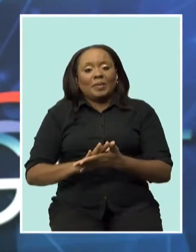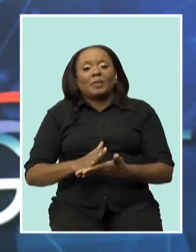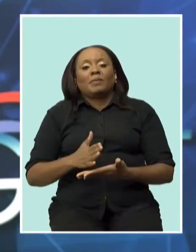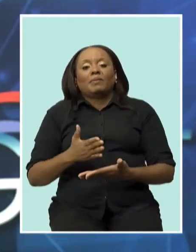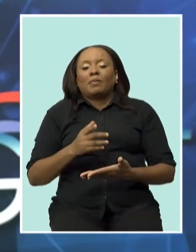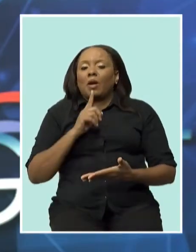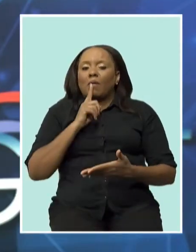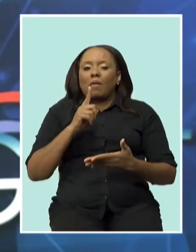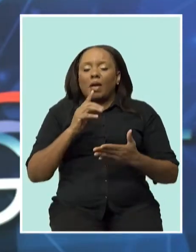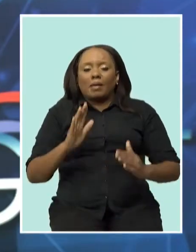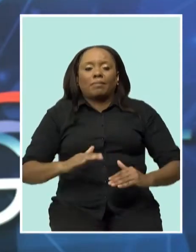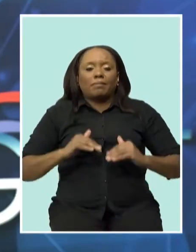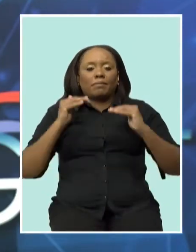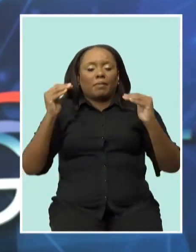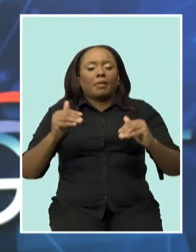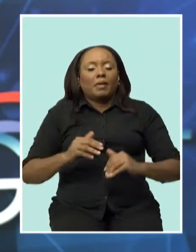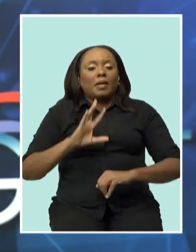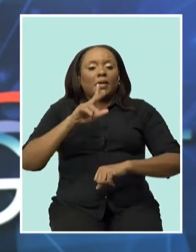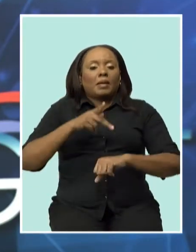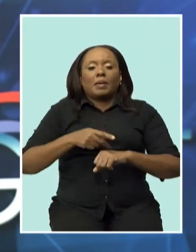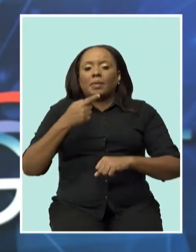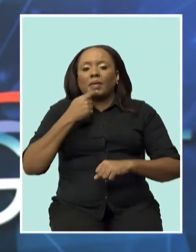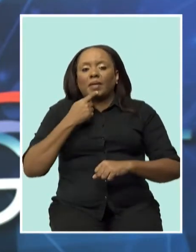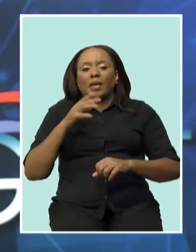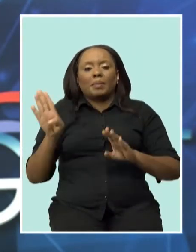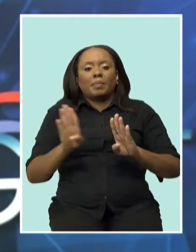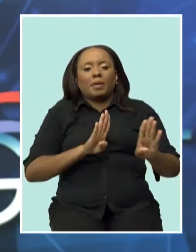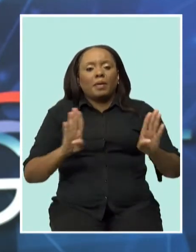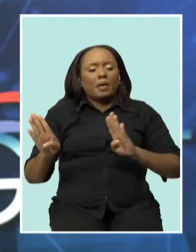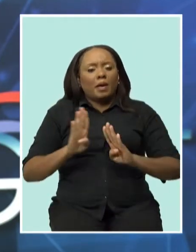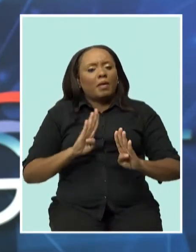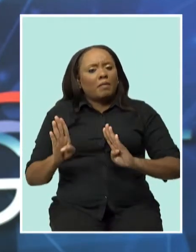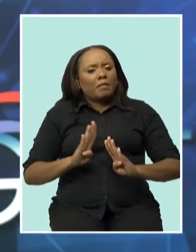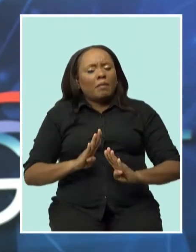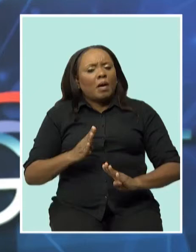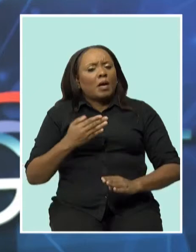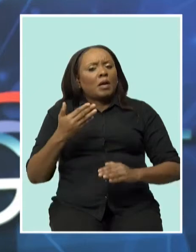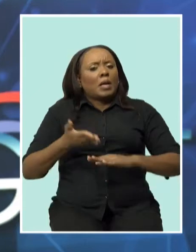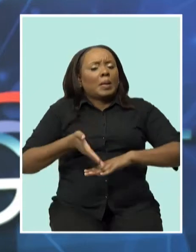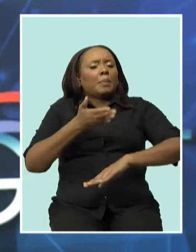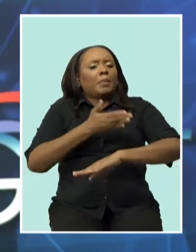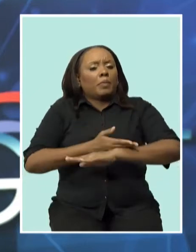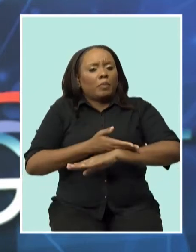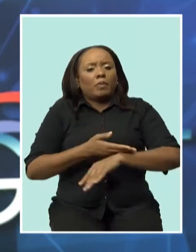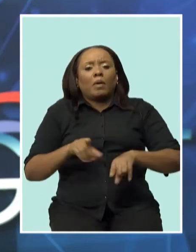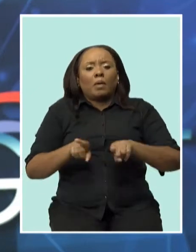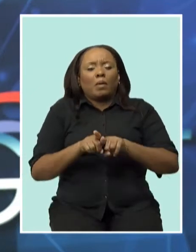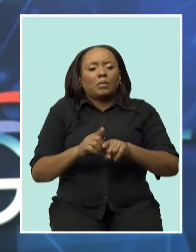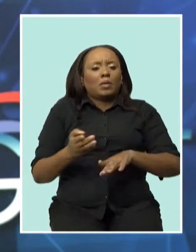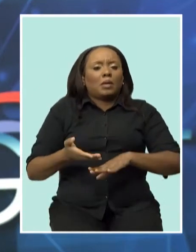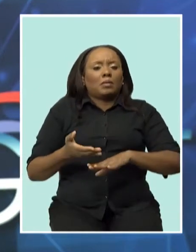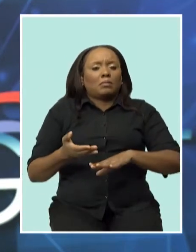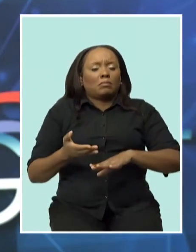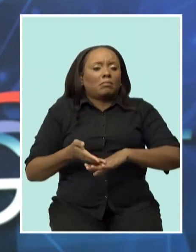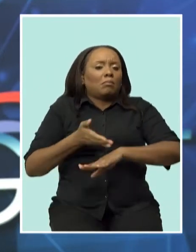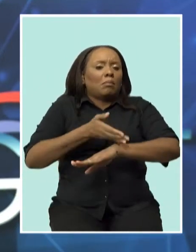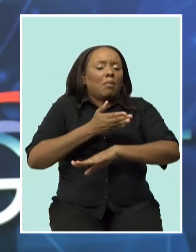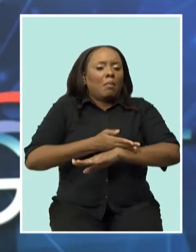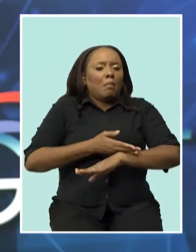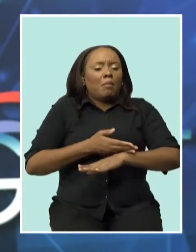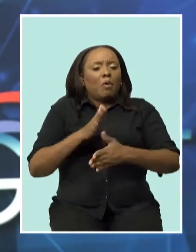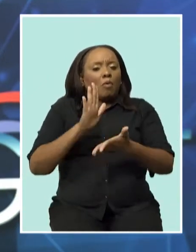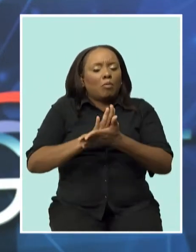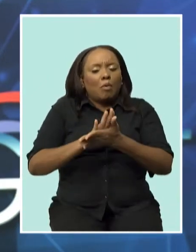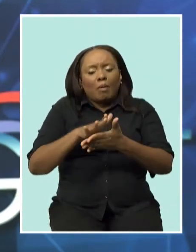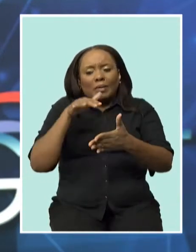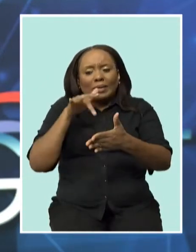in deviant behavior and improvements in technical, vocational training and academics. He made the revelation during the school's speech day